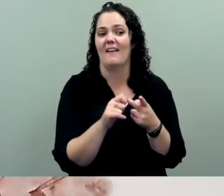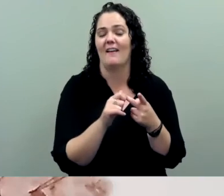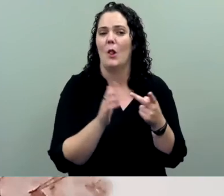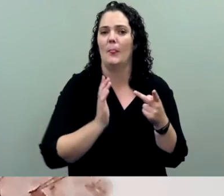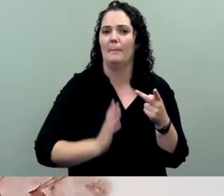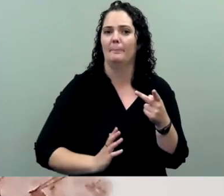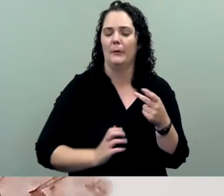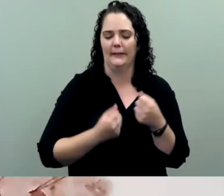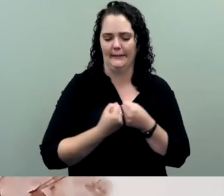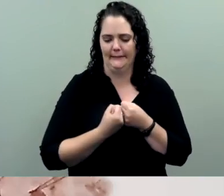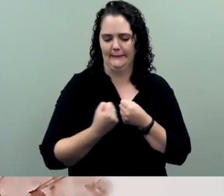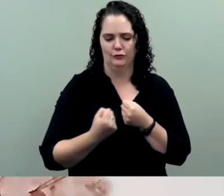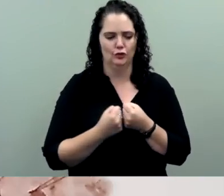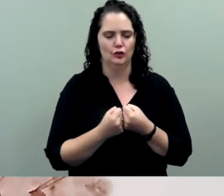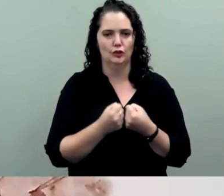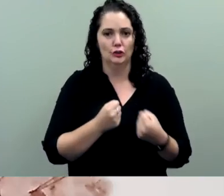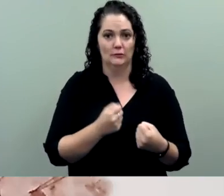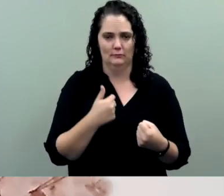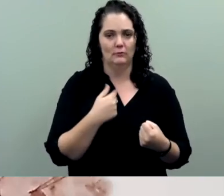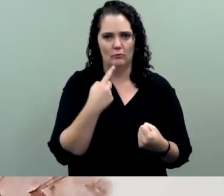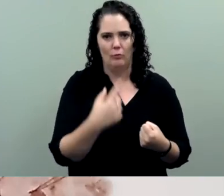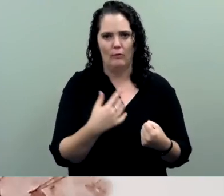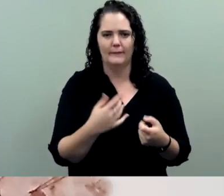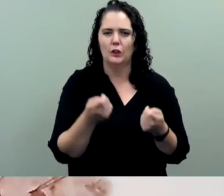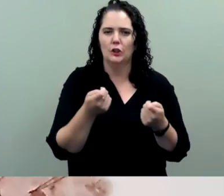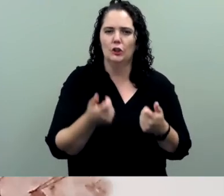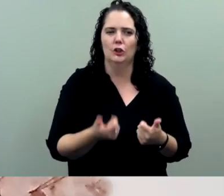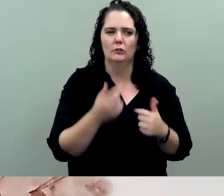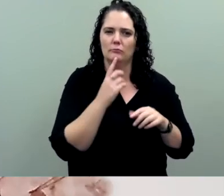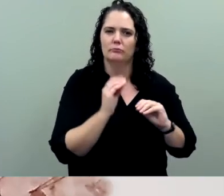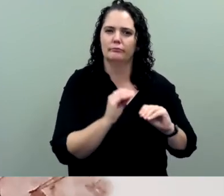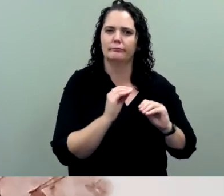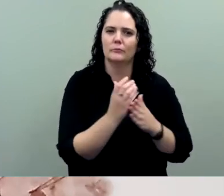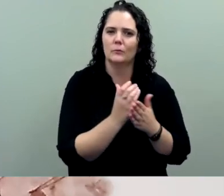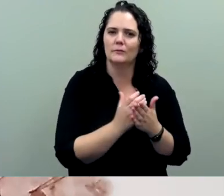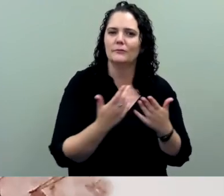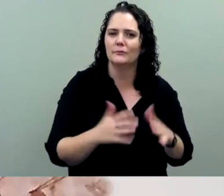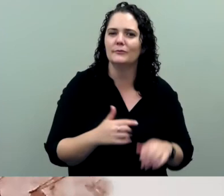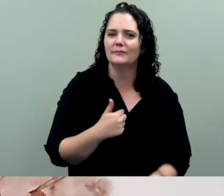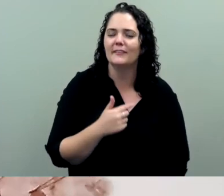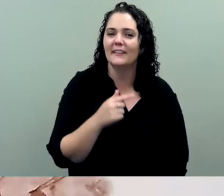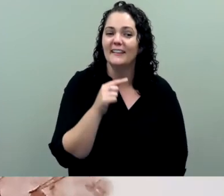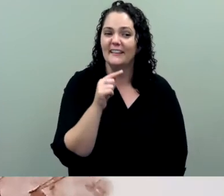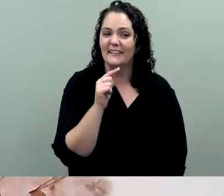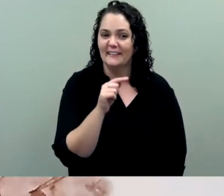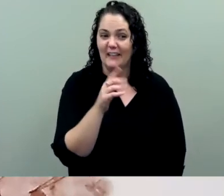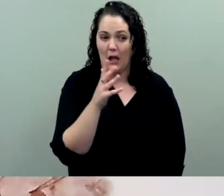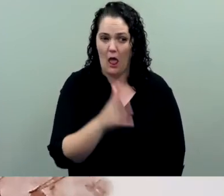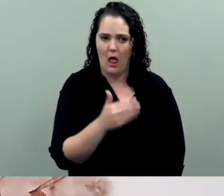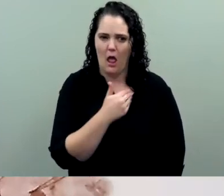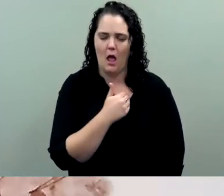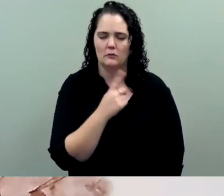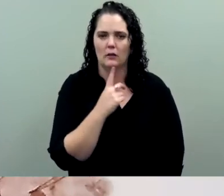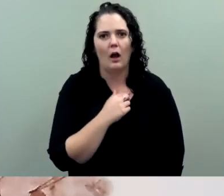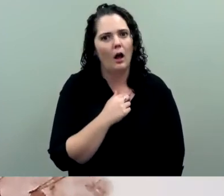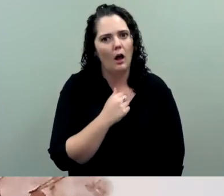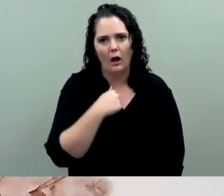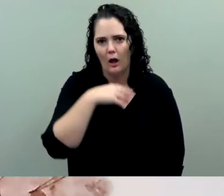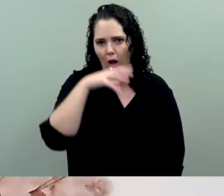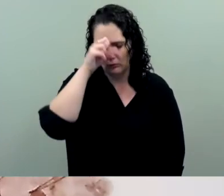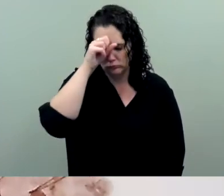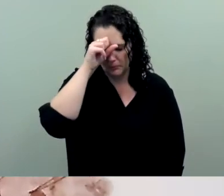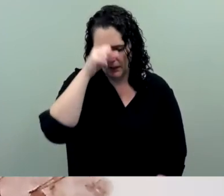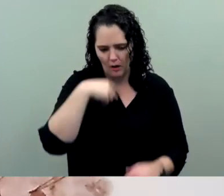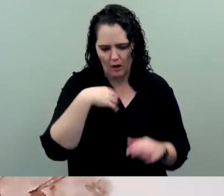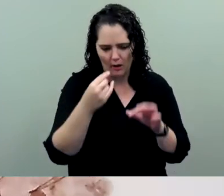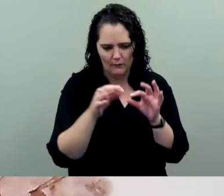too. And I had the same experience with students that they'll come back months later and they'll say, one of the favorite drawings I ever did was that one where I just had a big stick tied